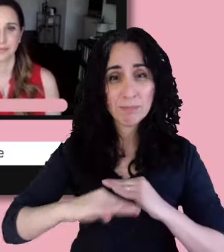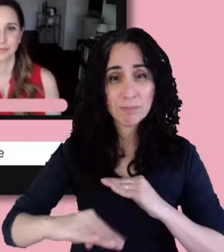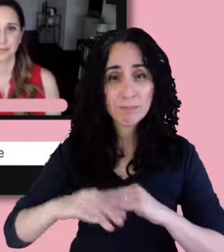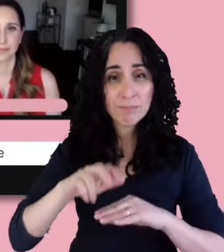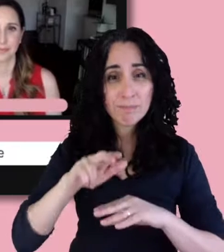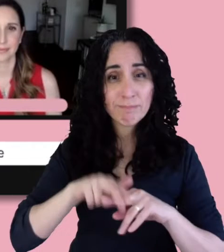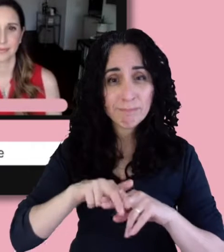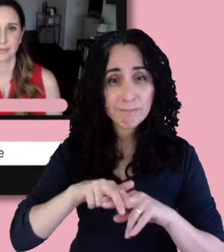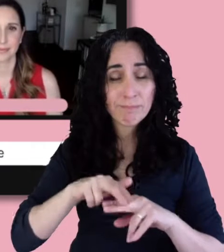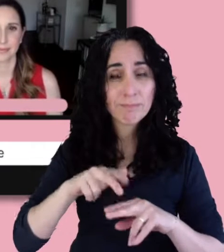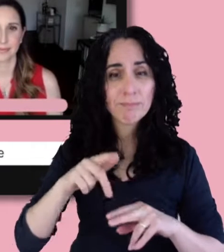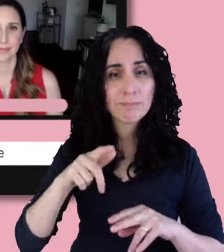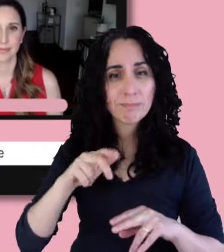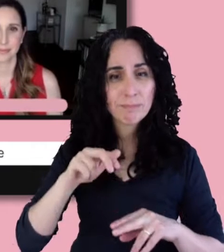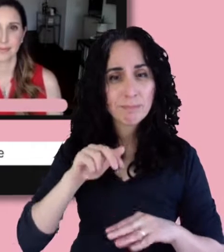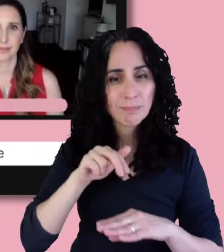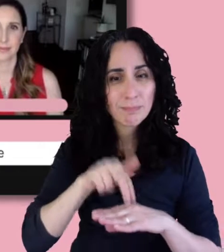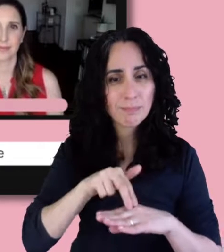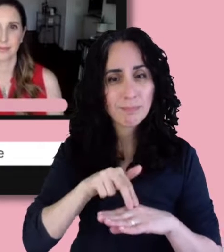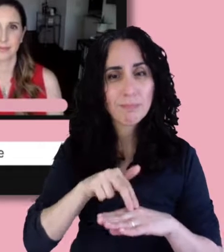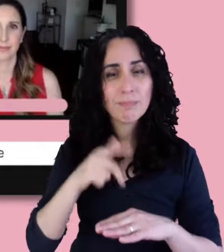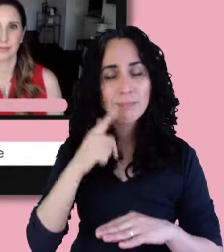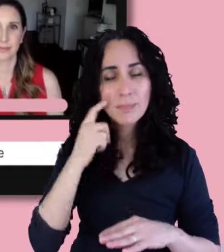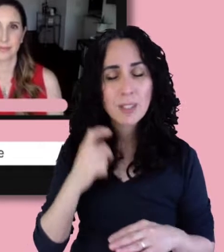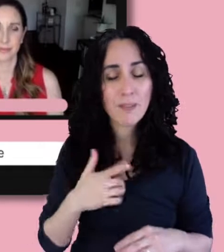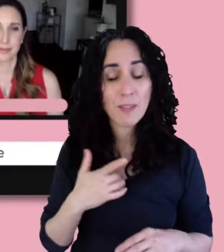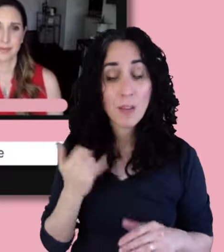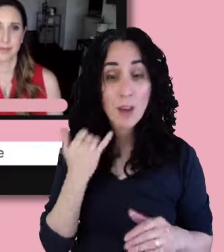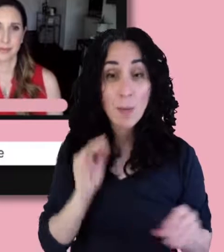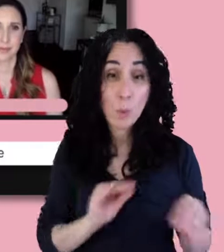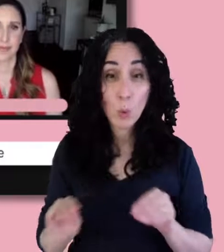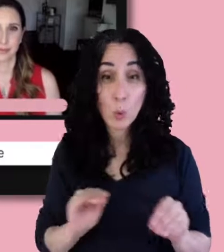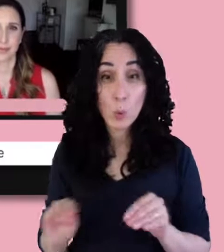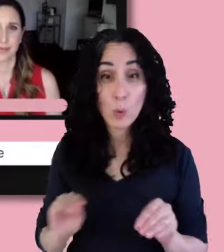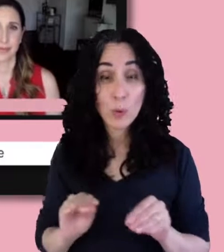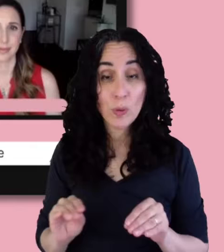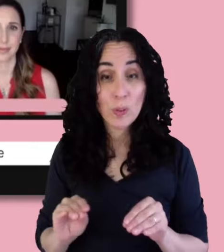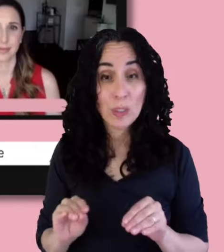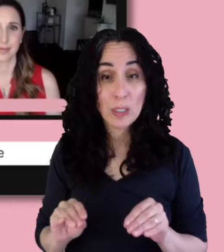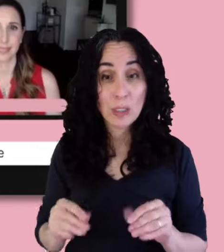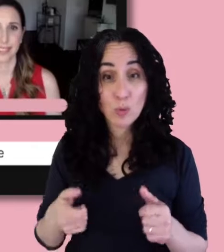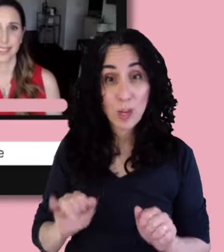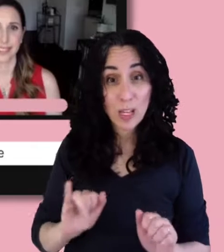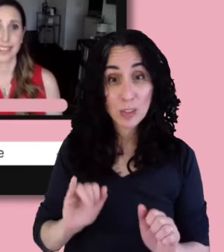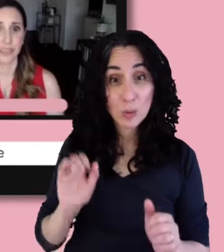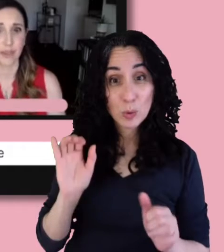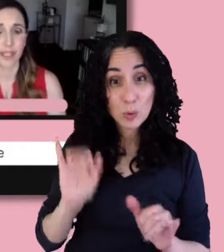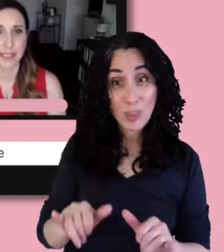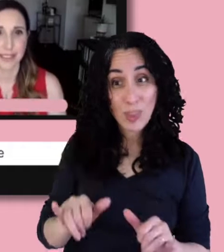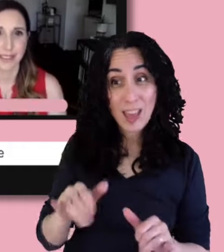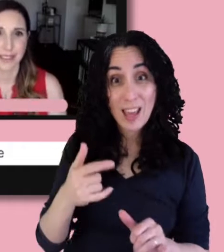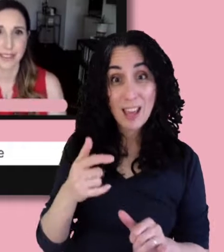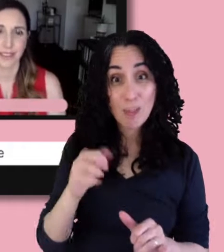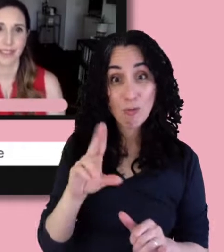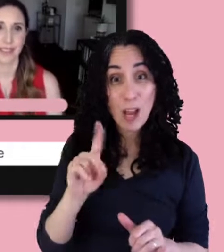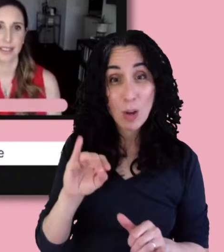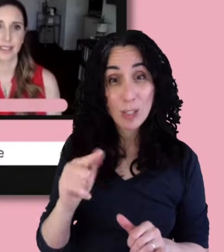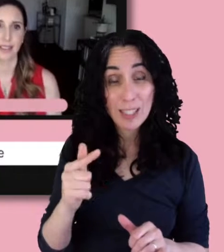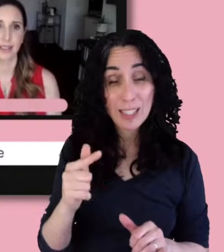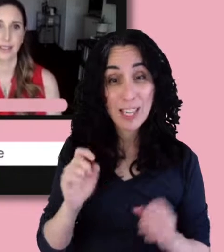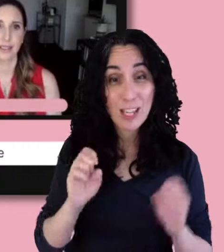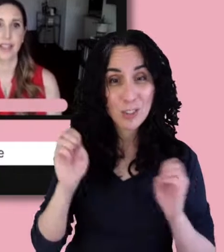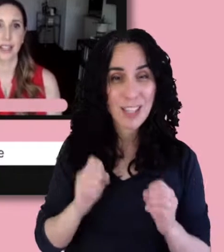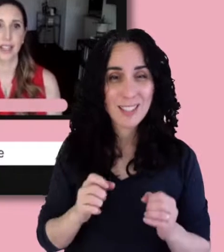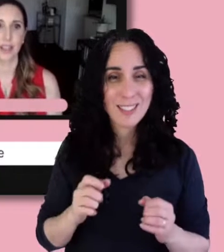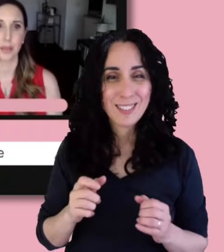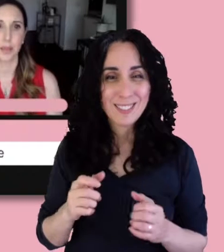it helps for me. Just because if I'm moving, like it makes me anxious while trying to do right. this grounding